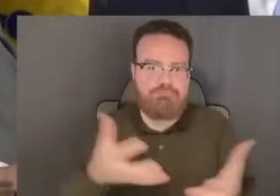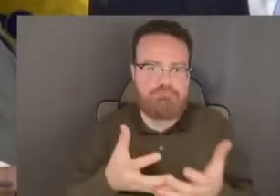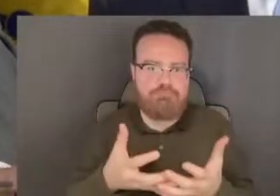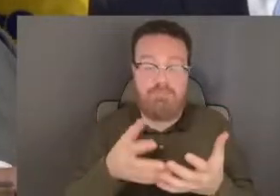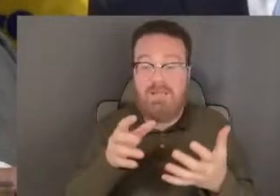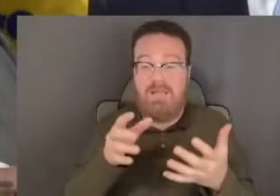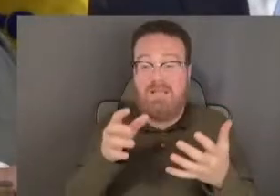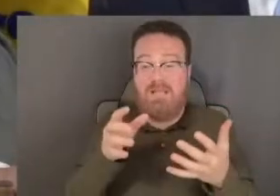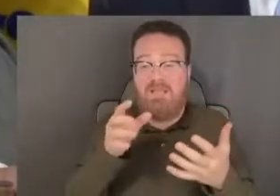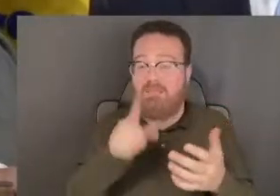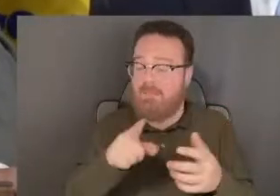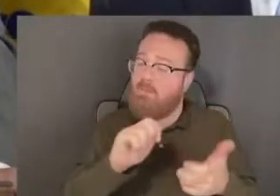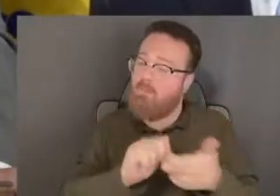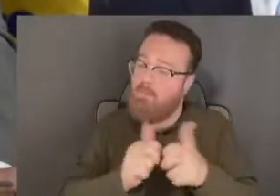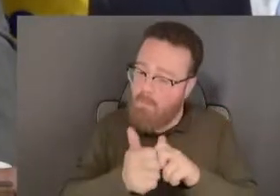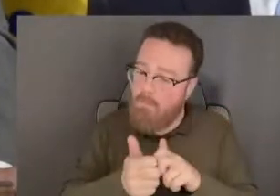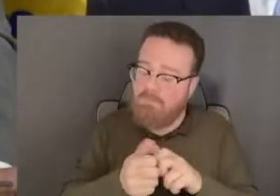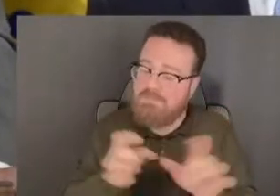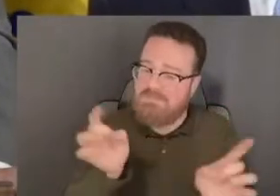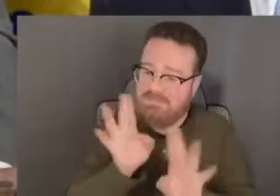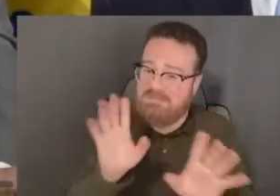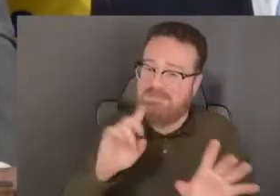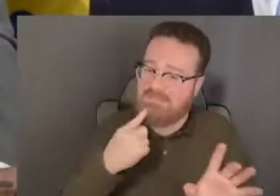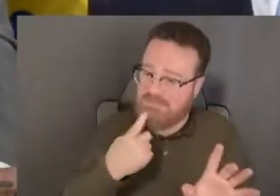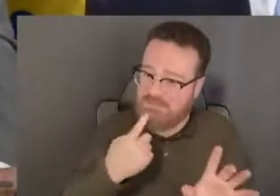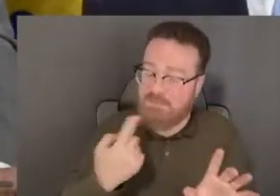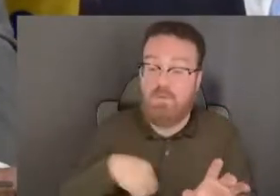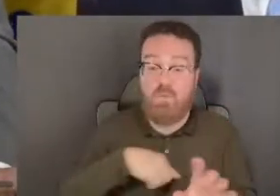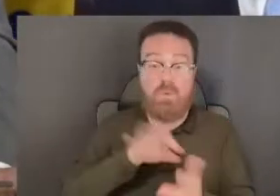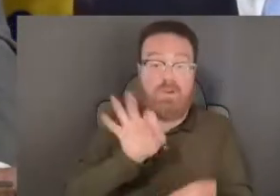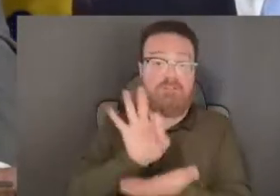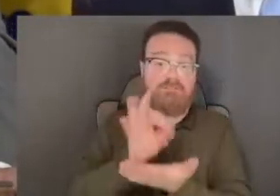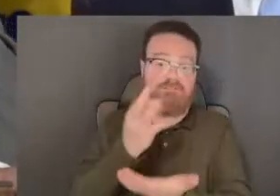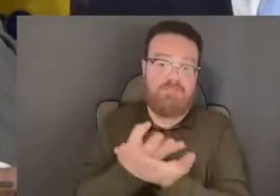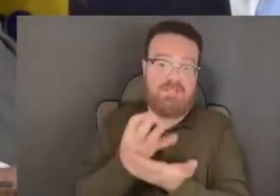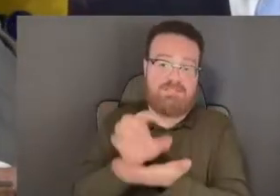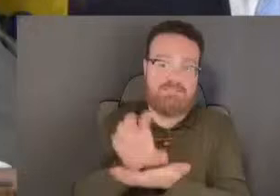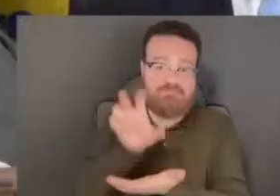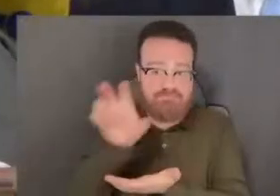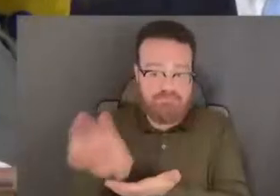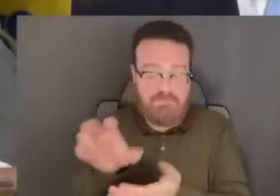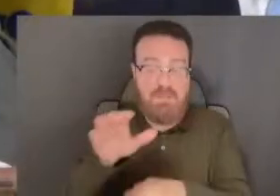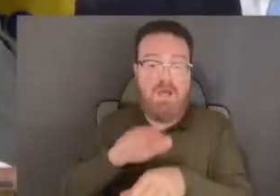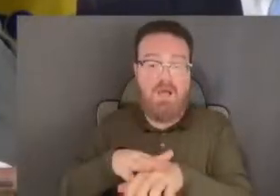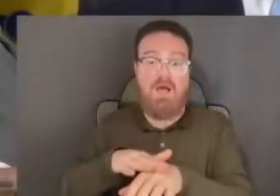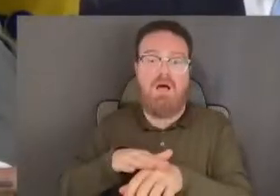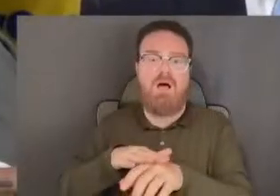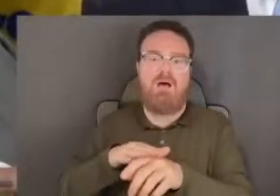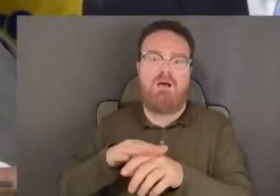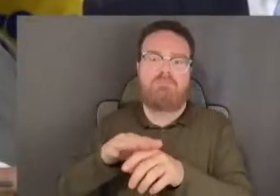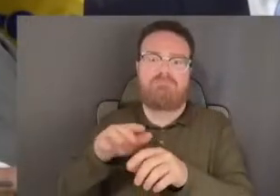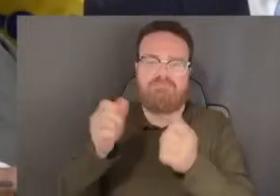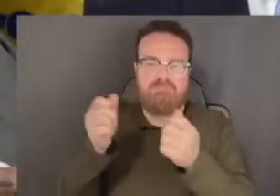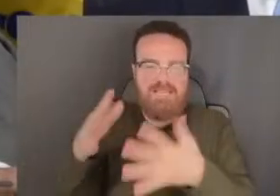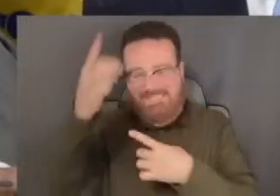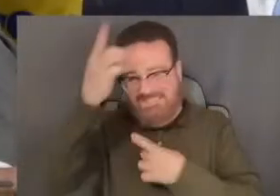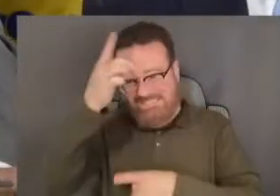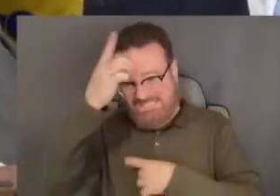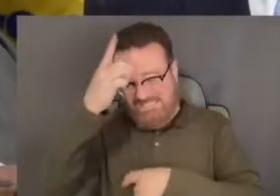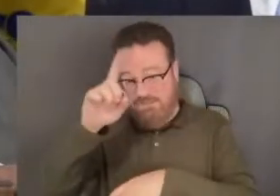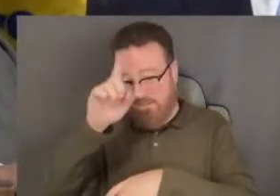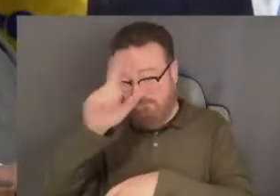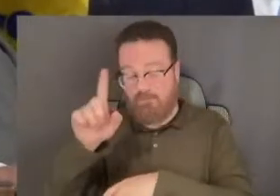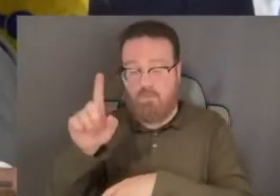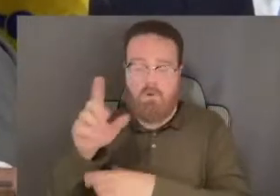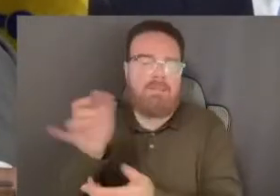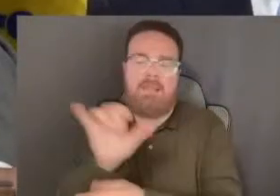are spending as much on mitochondrial disorders like diabetes as we spend on our military budget.